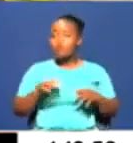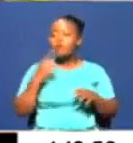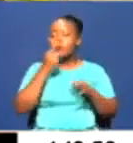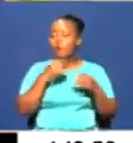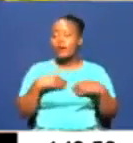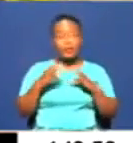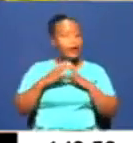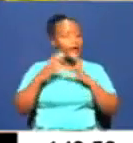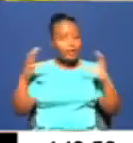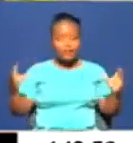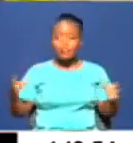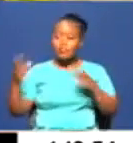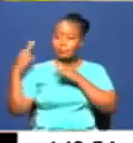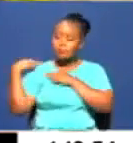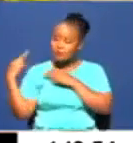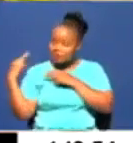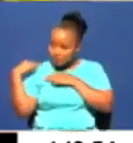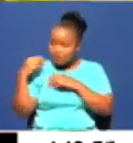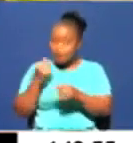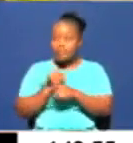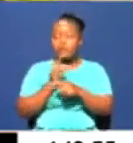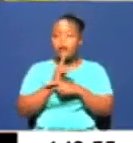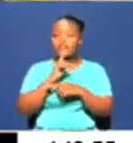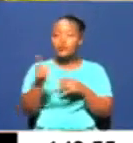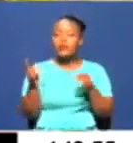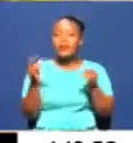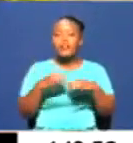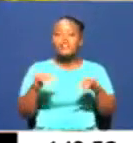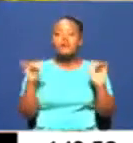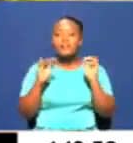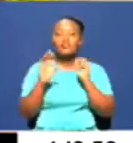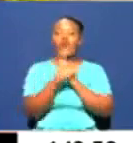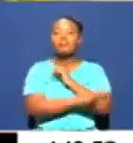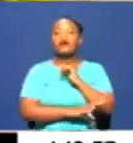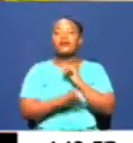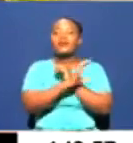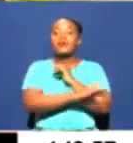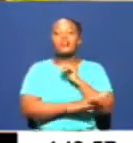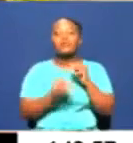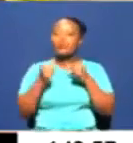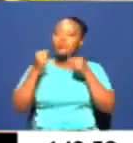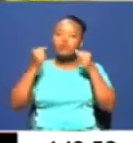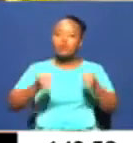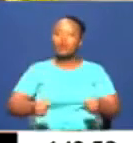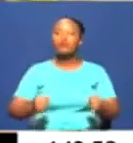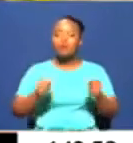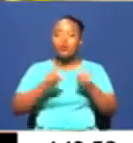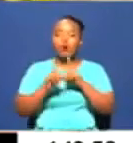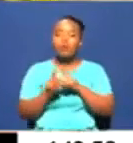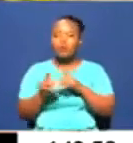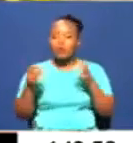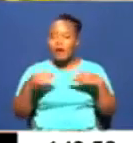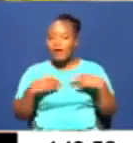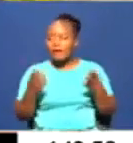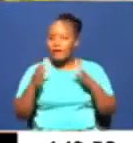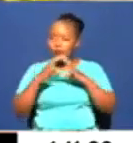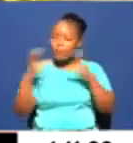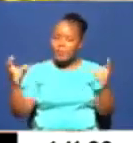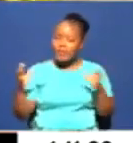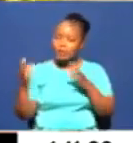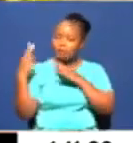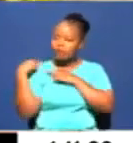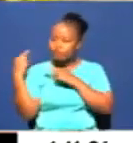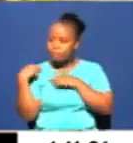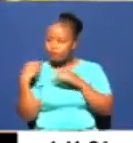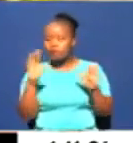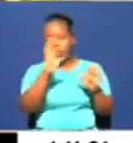in ensuring that the independence of this country was, you know, concrete. He played a major role in matters, constitution and